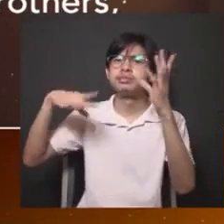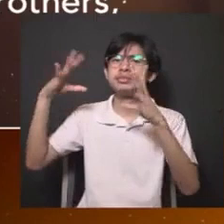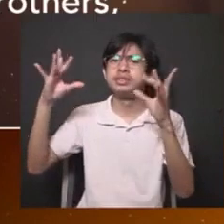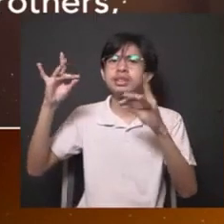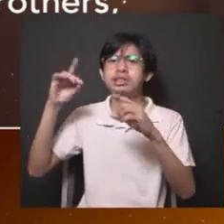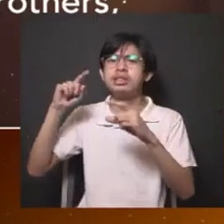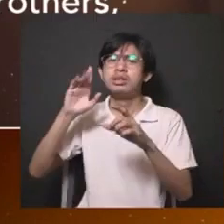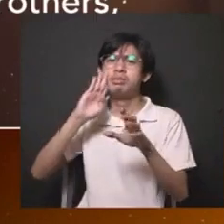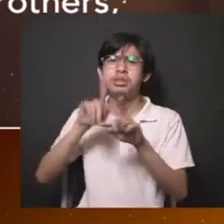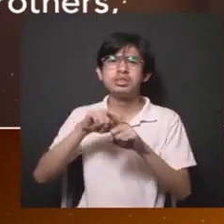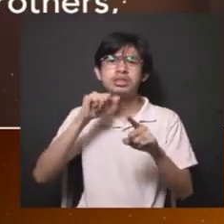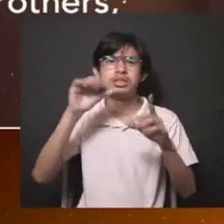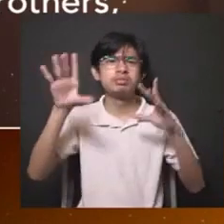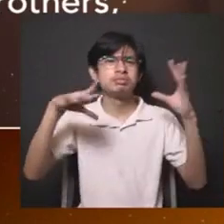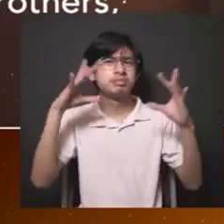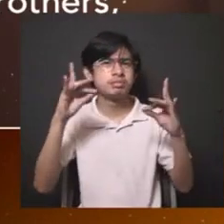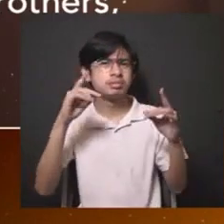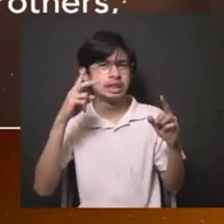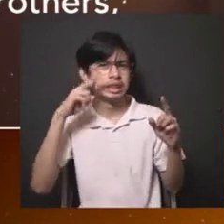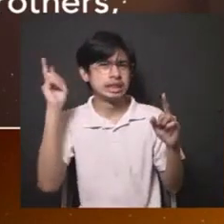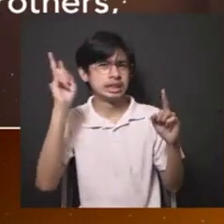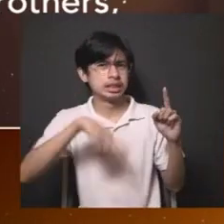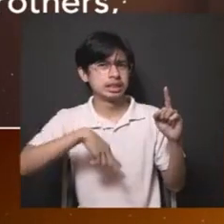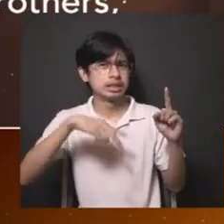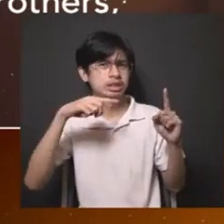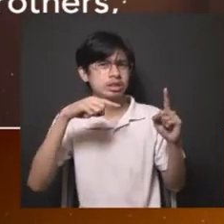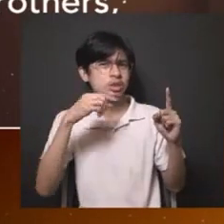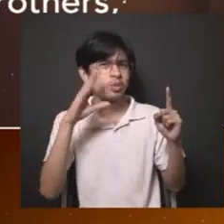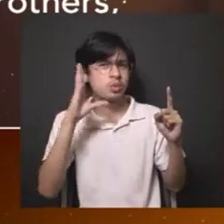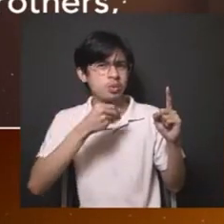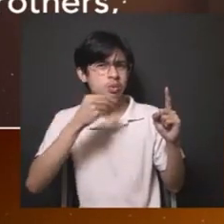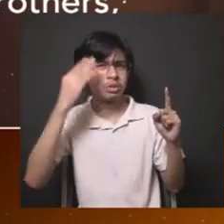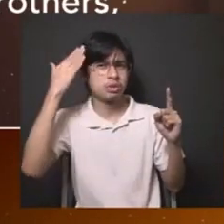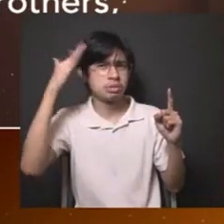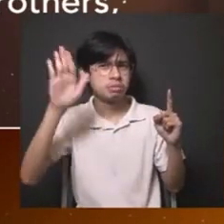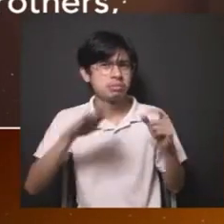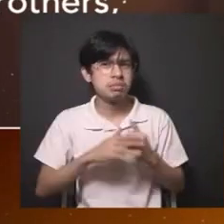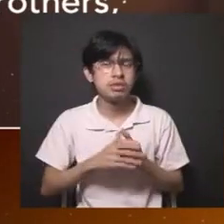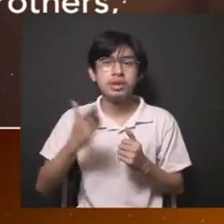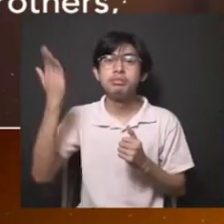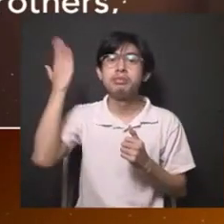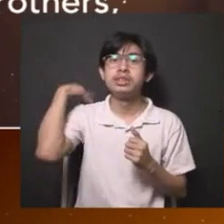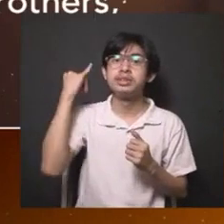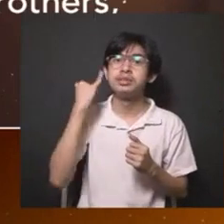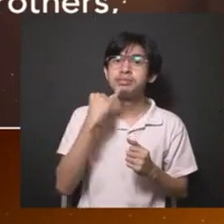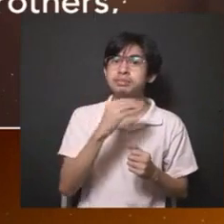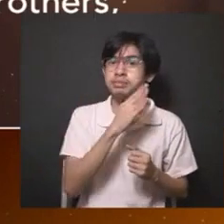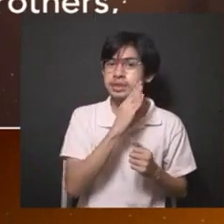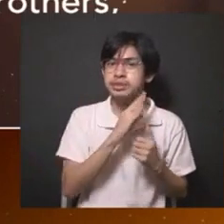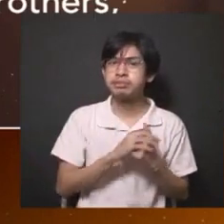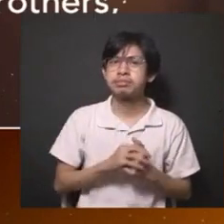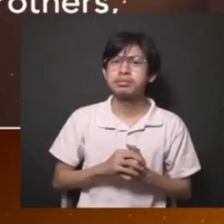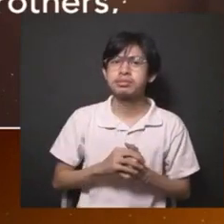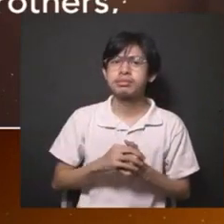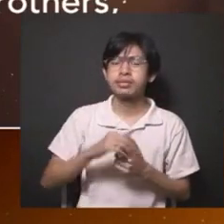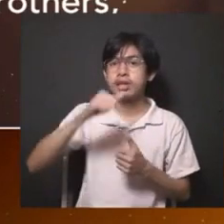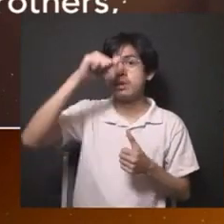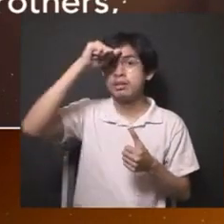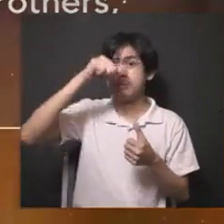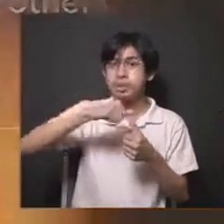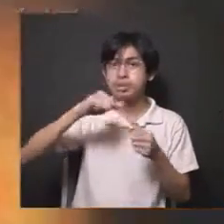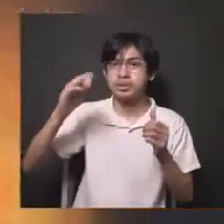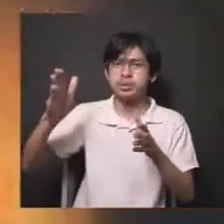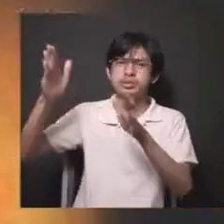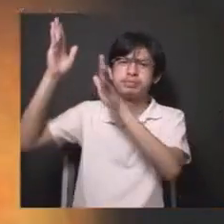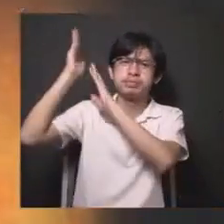upon a time, Jacob, their dad, was the master of disguise. He pretended to be Esau in front of their dad, Isaac. Remember